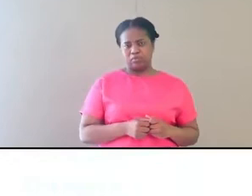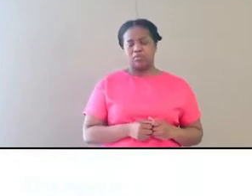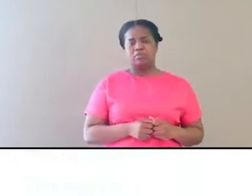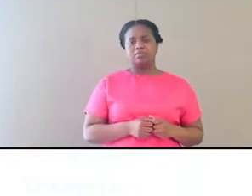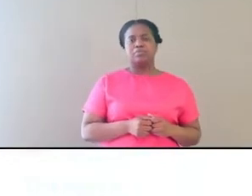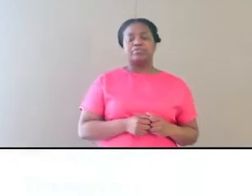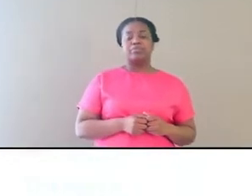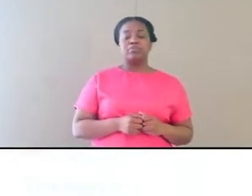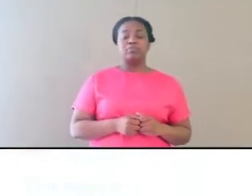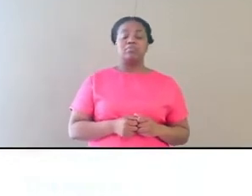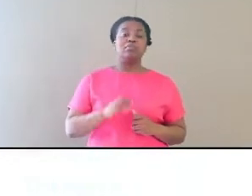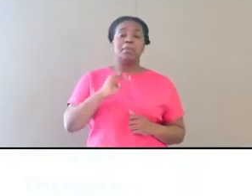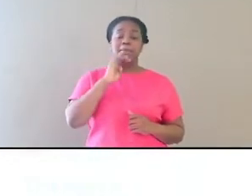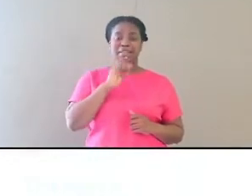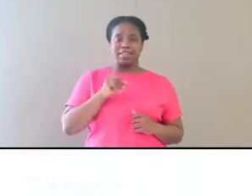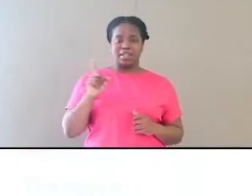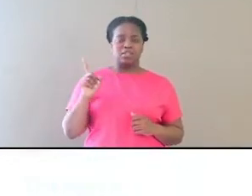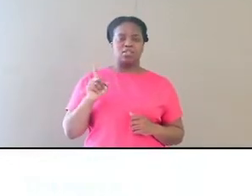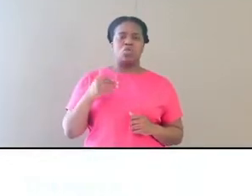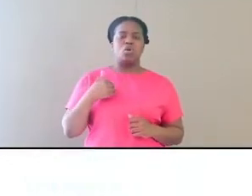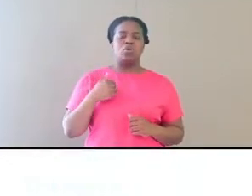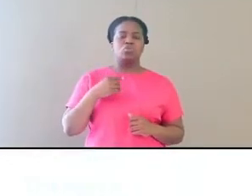Clearly, this is not an incentive.